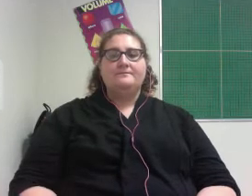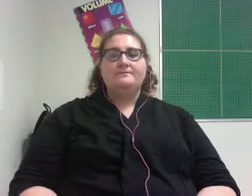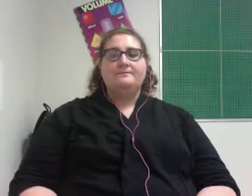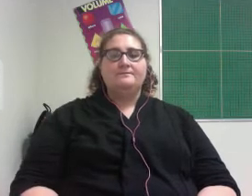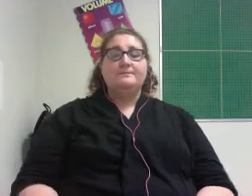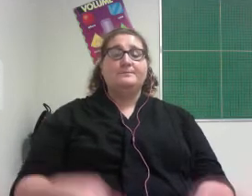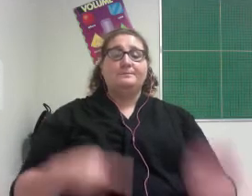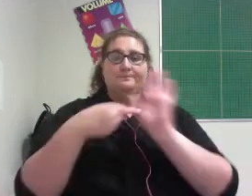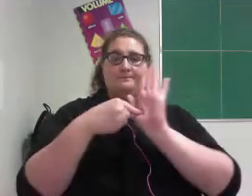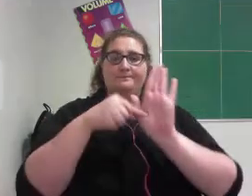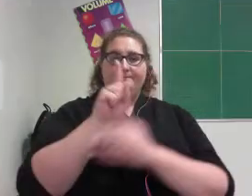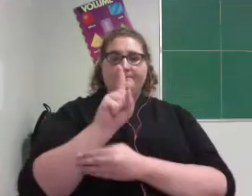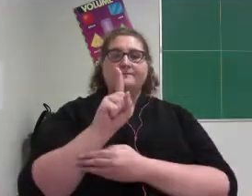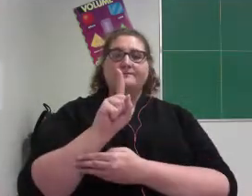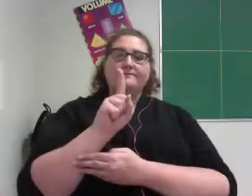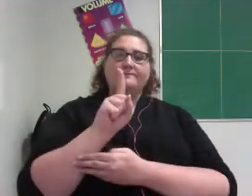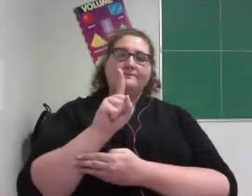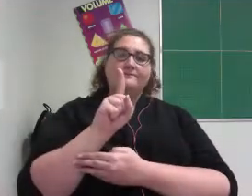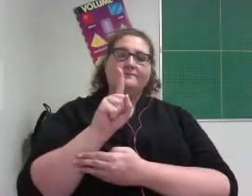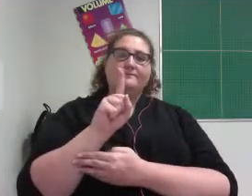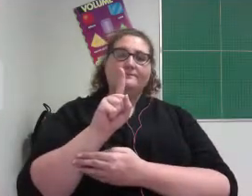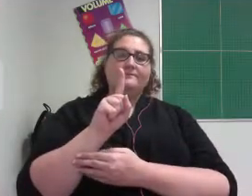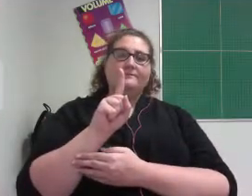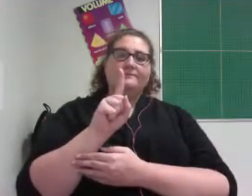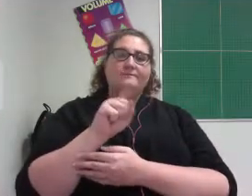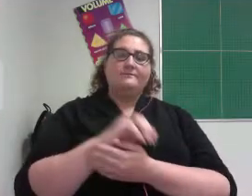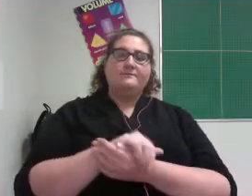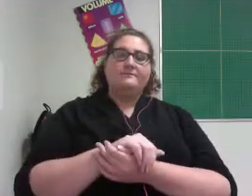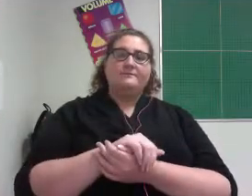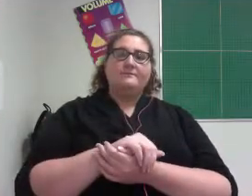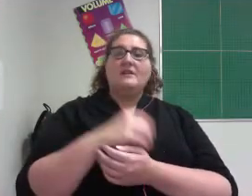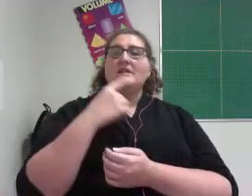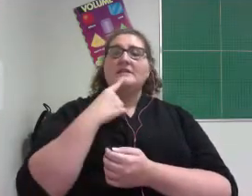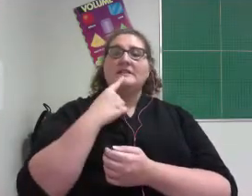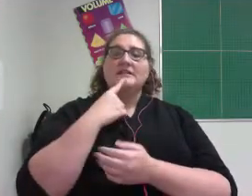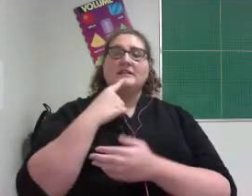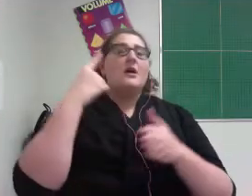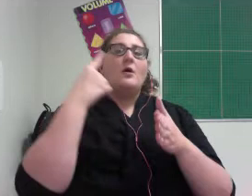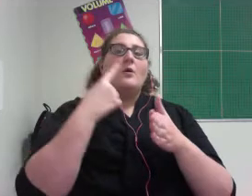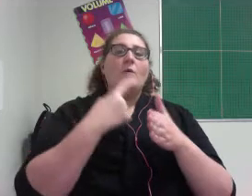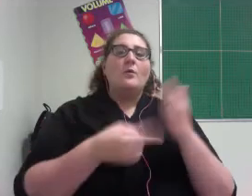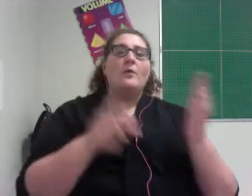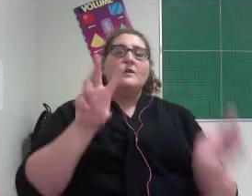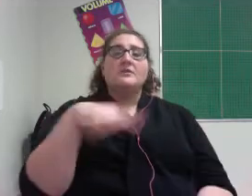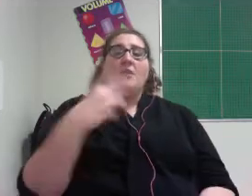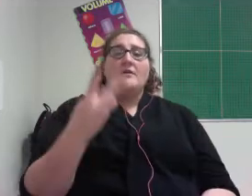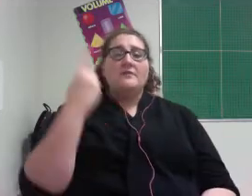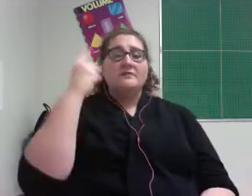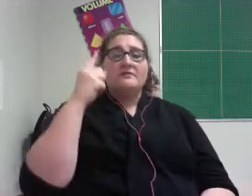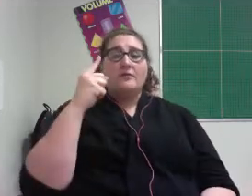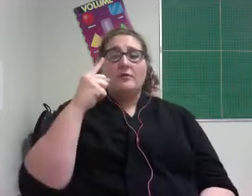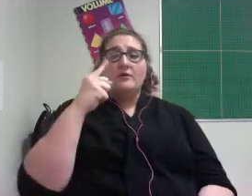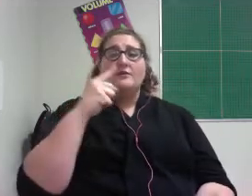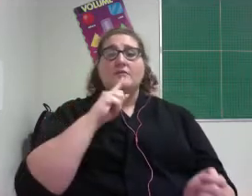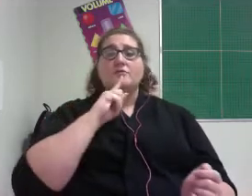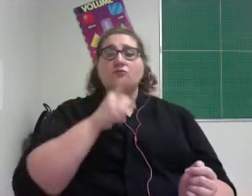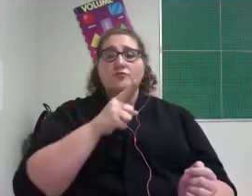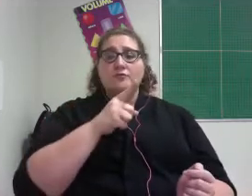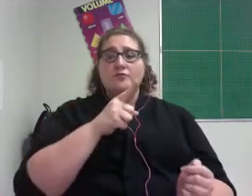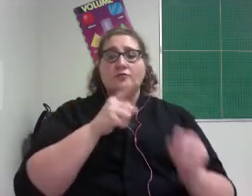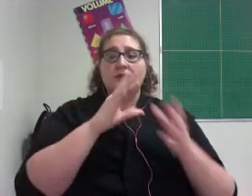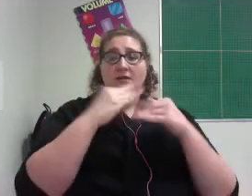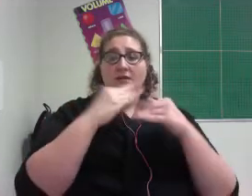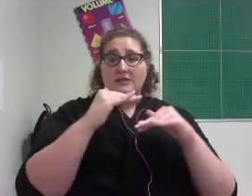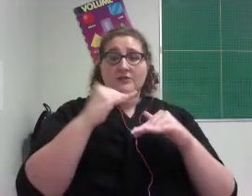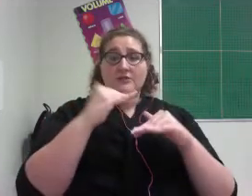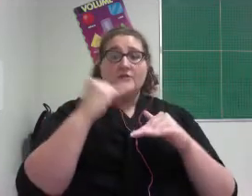says, what is the converse of the following true conditional? If the converse is also true, rewrite the statement as a biconditional. If